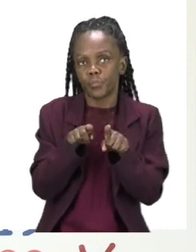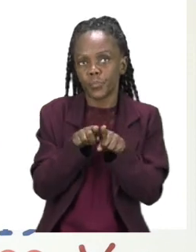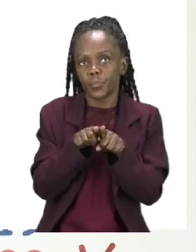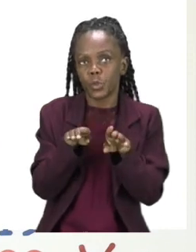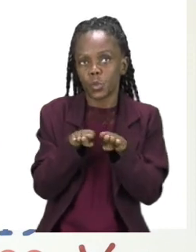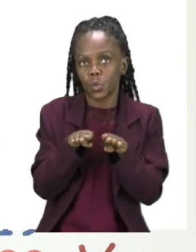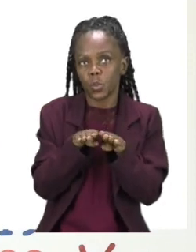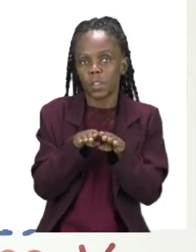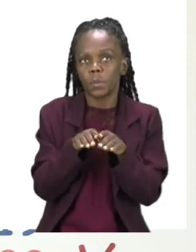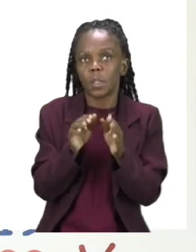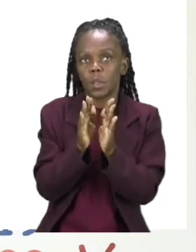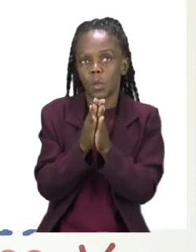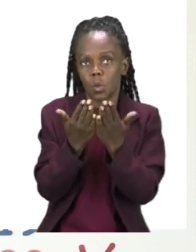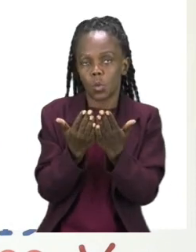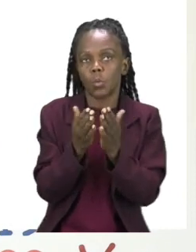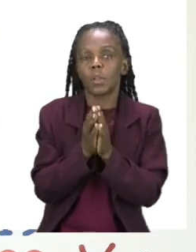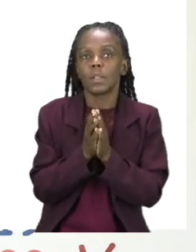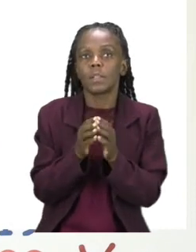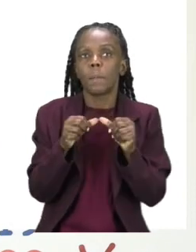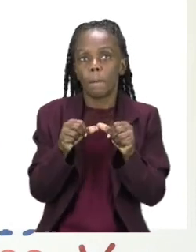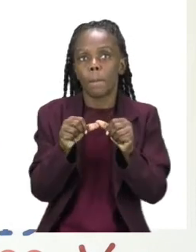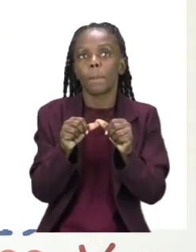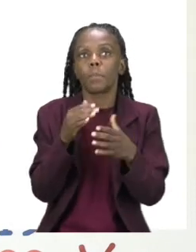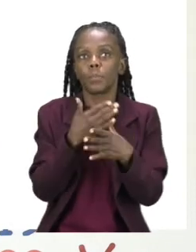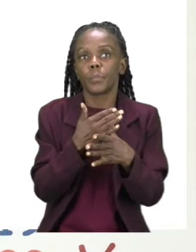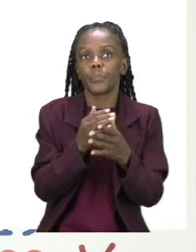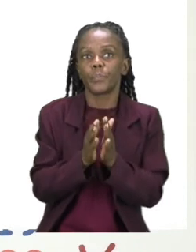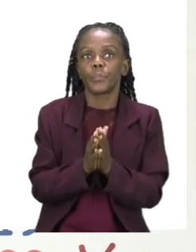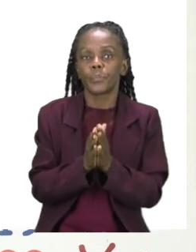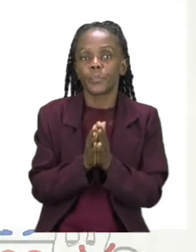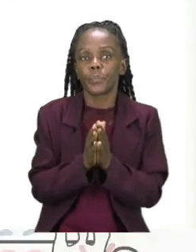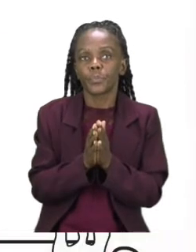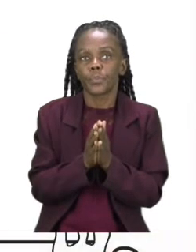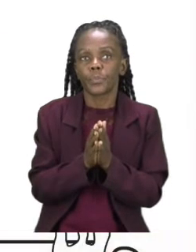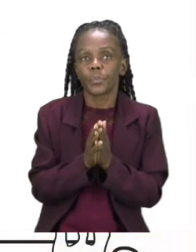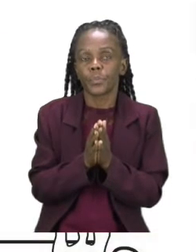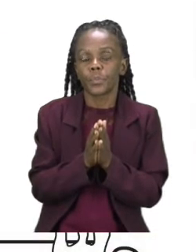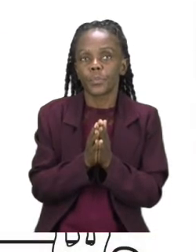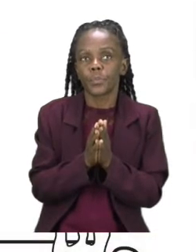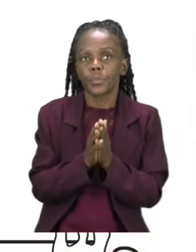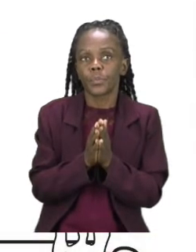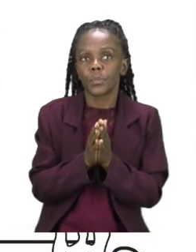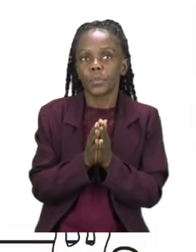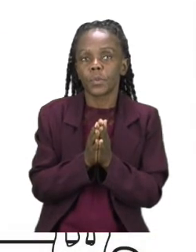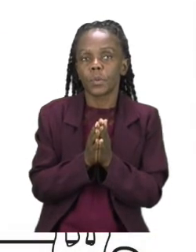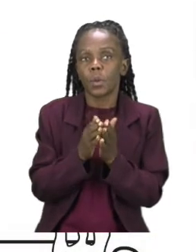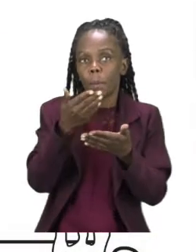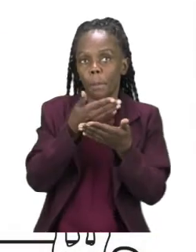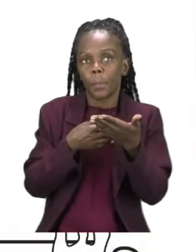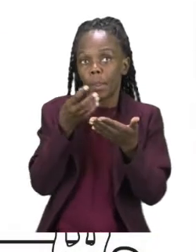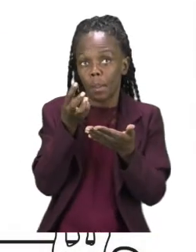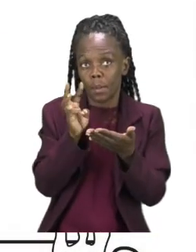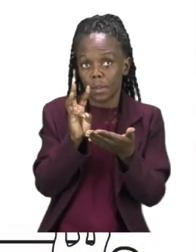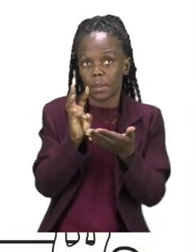And let's continue with our exercise. So in our exercise on page 6, we are going now